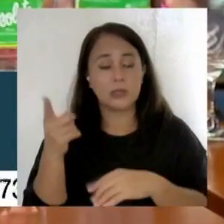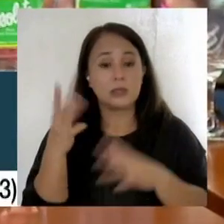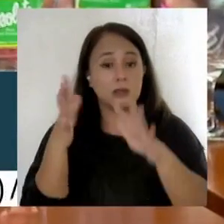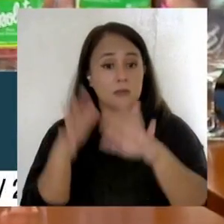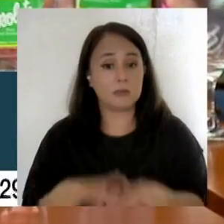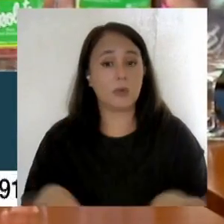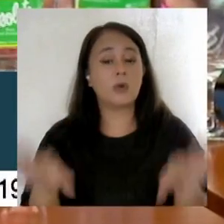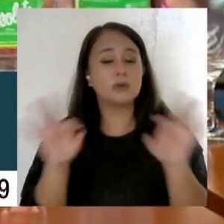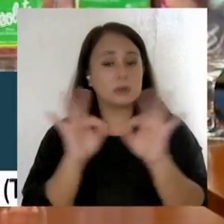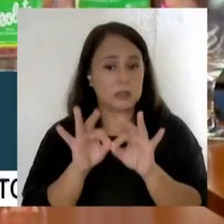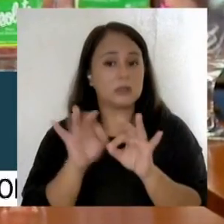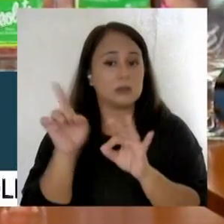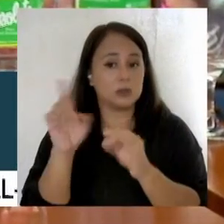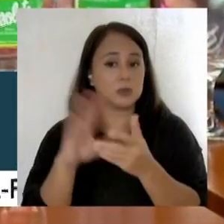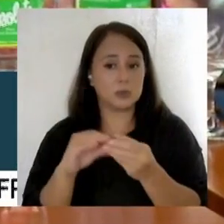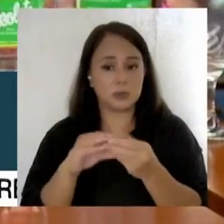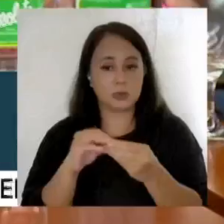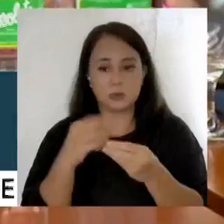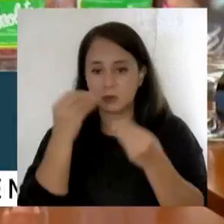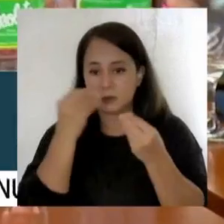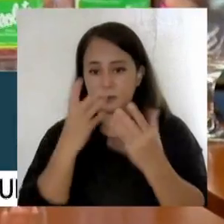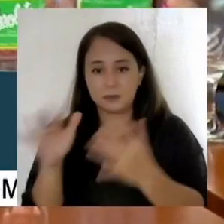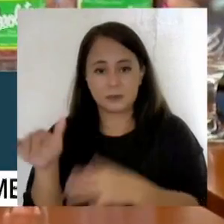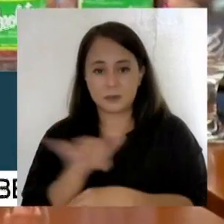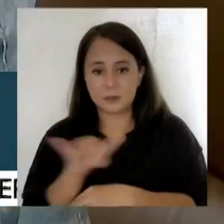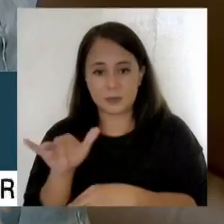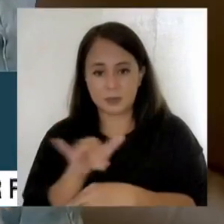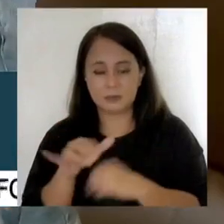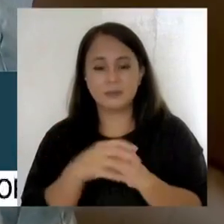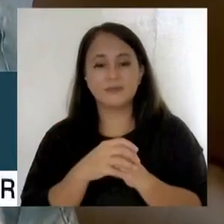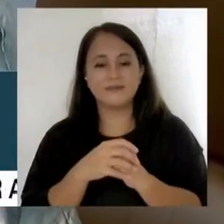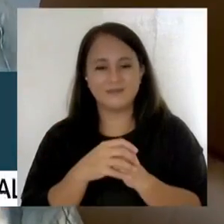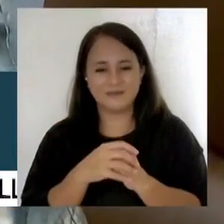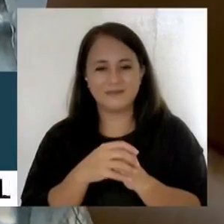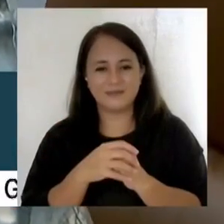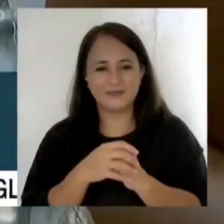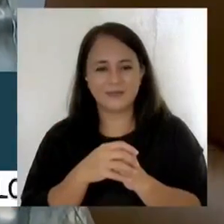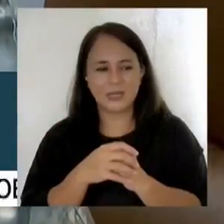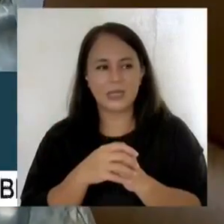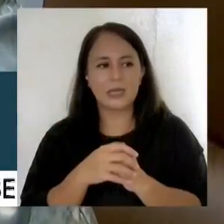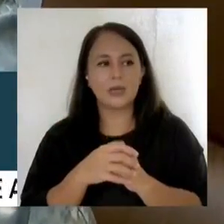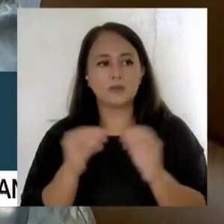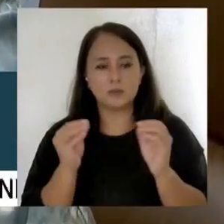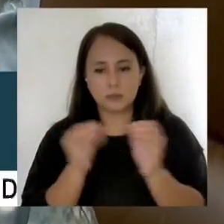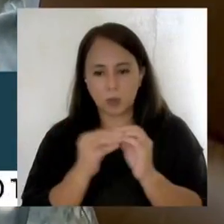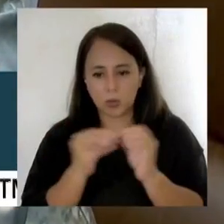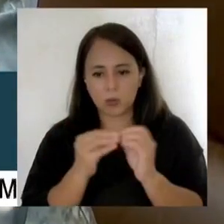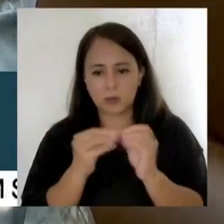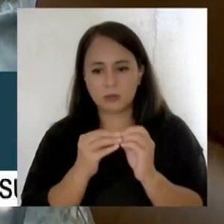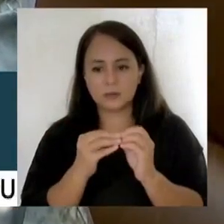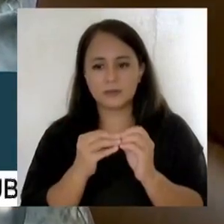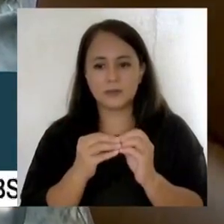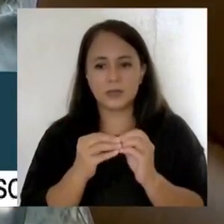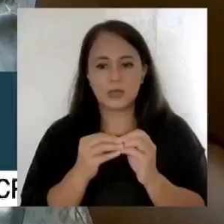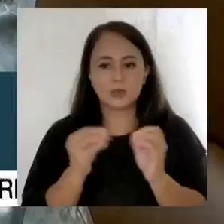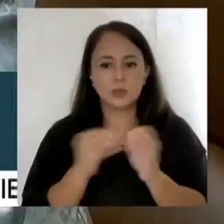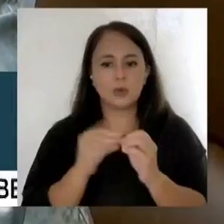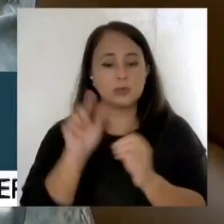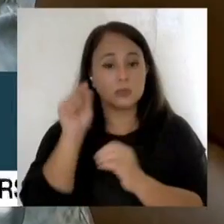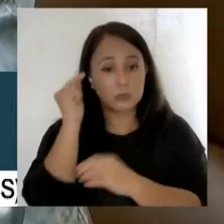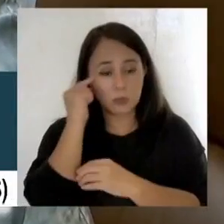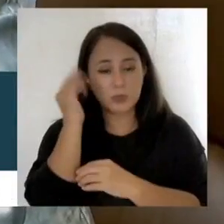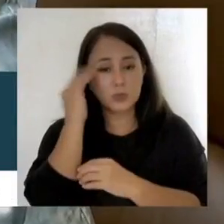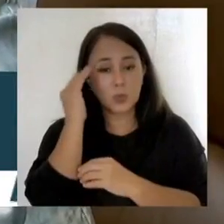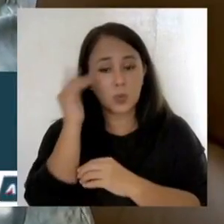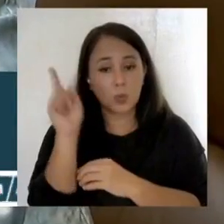their stories be told too. And the more that the government knows what is